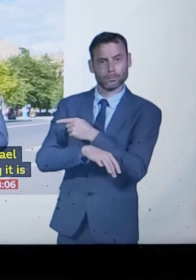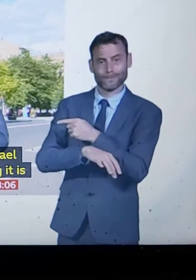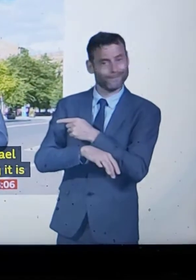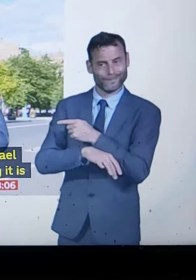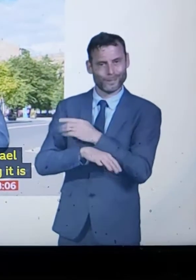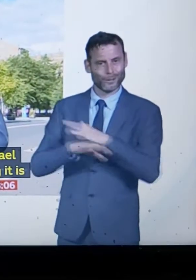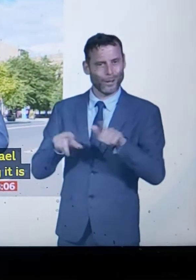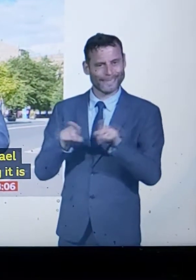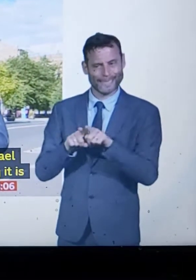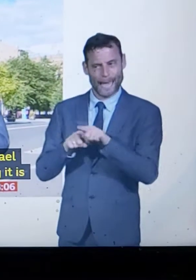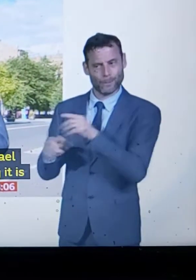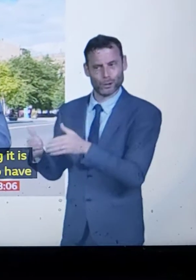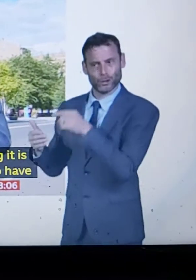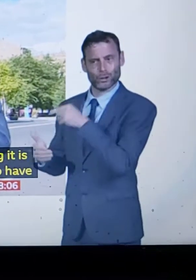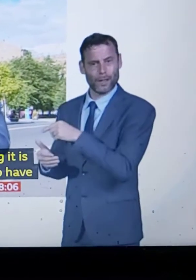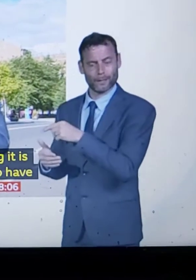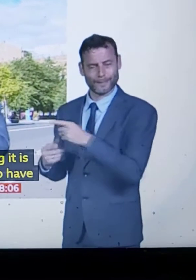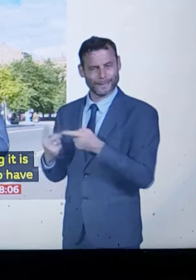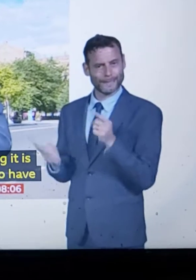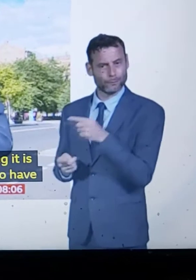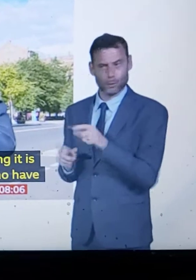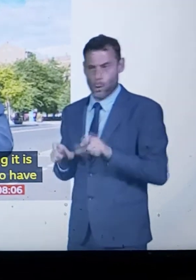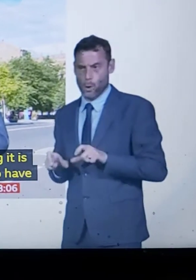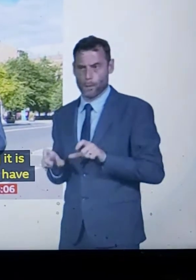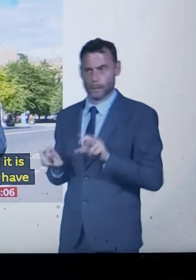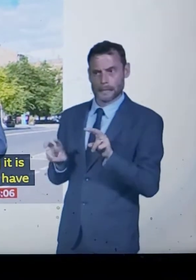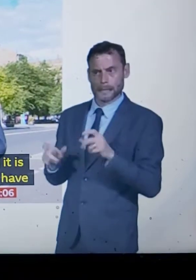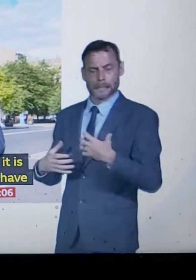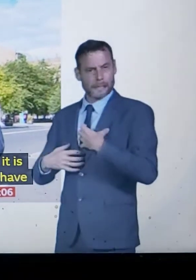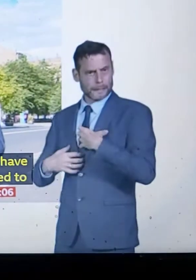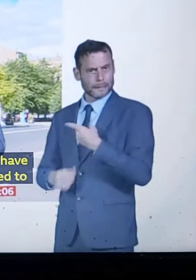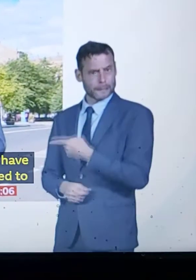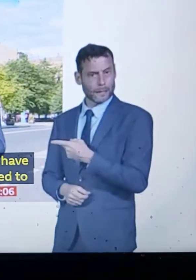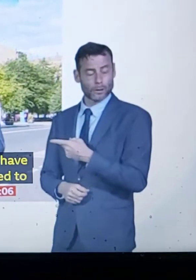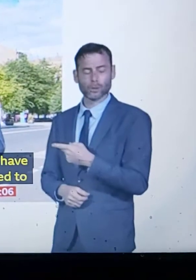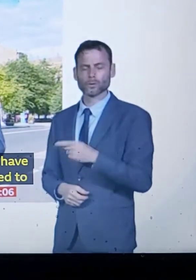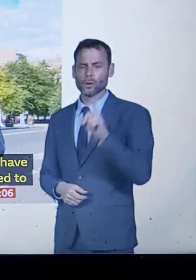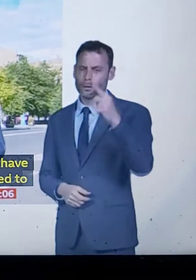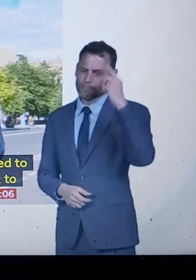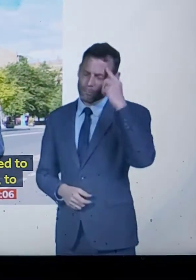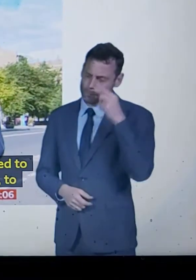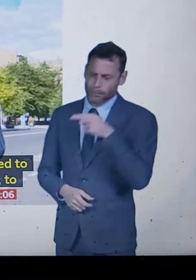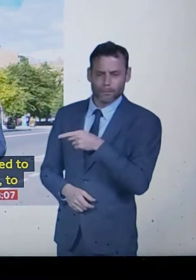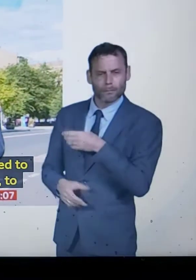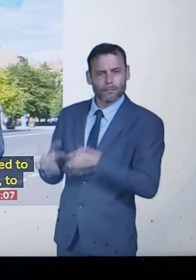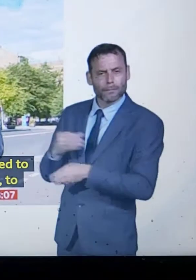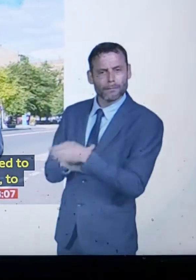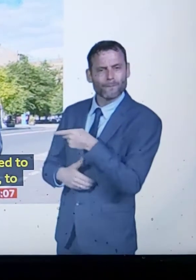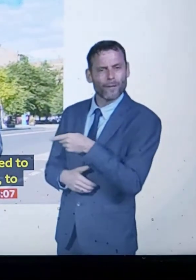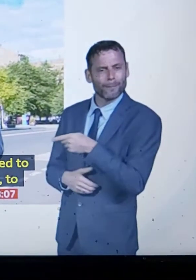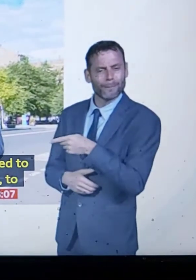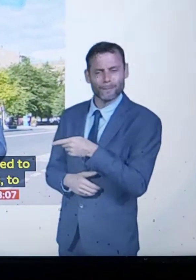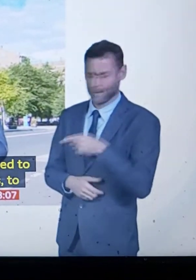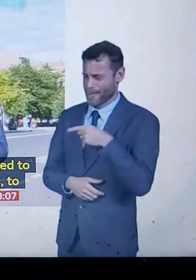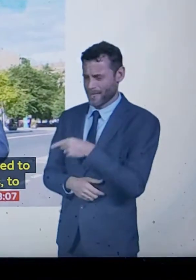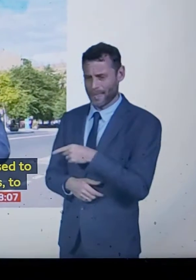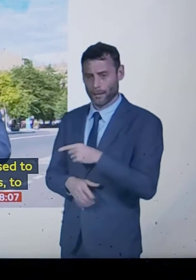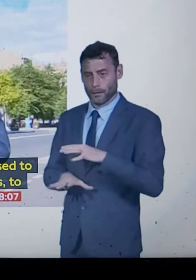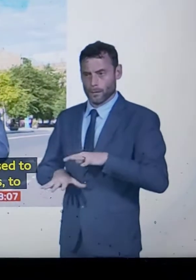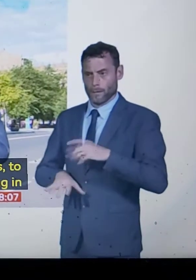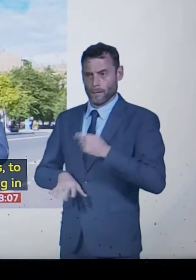them to take extra care today, bearing in mind that the people they are walking past in the street, the people that they are seeing in shops, might